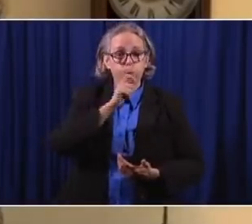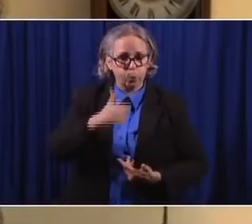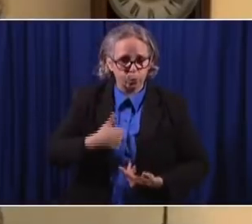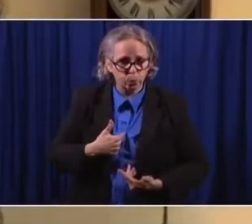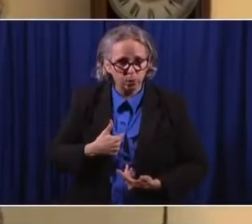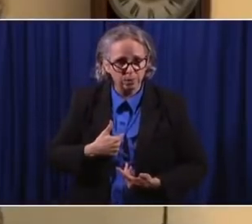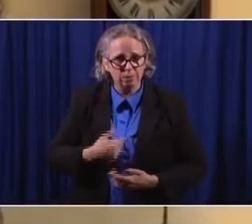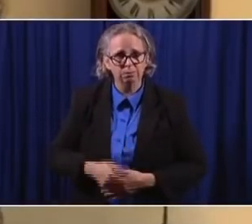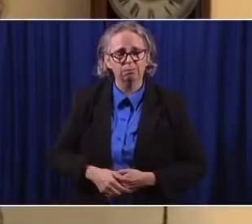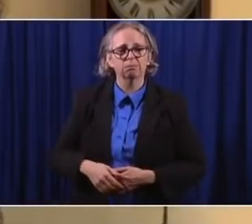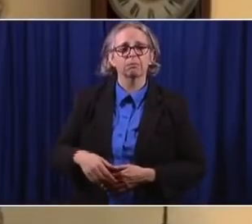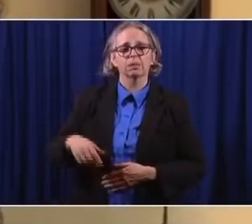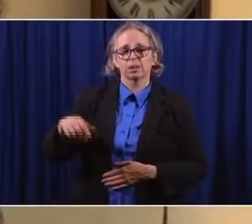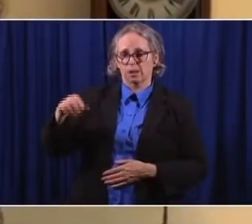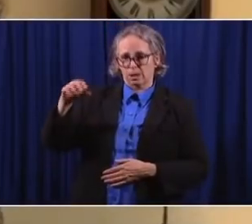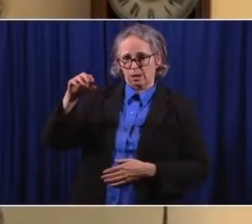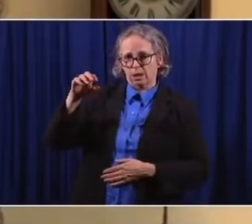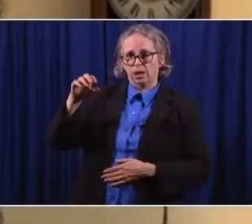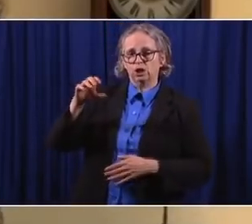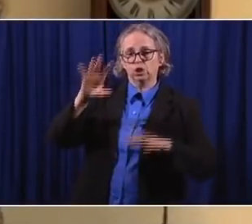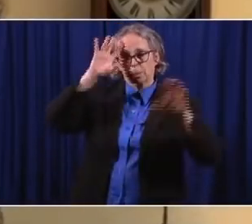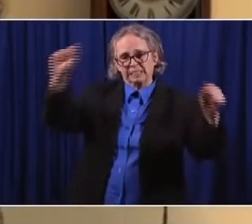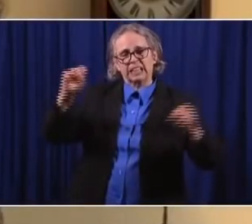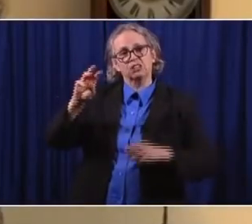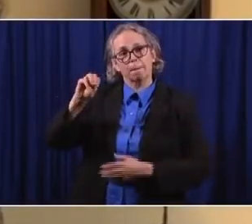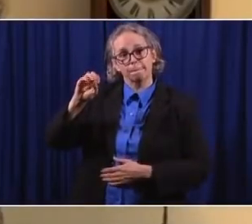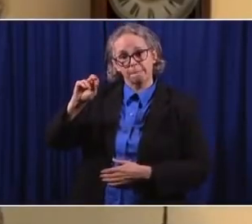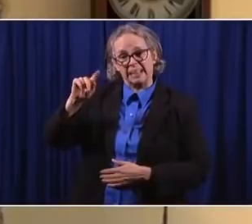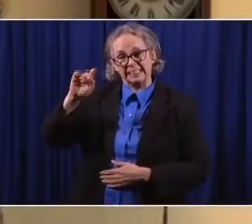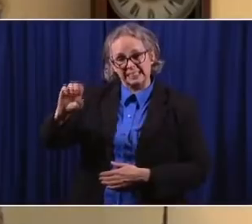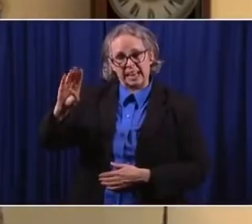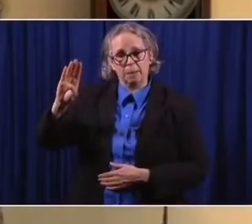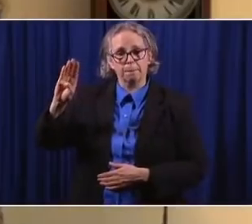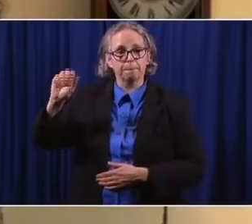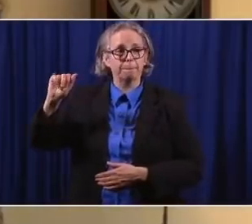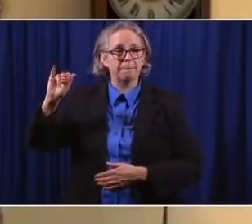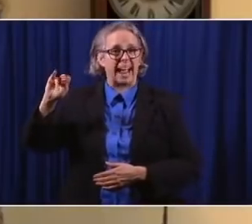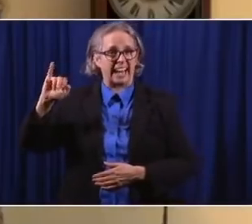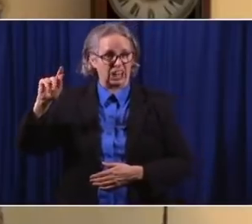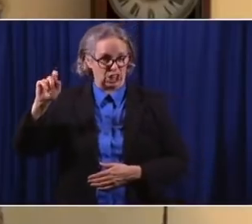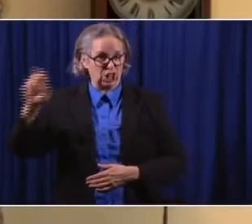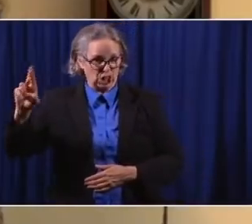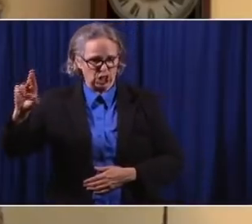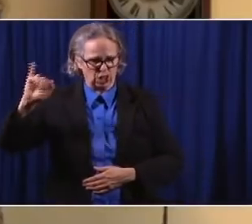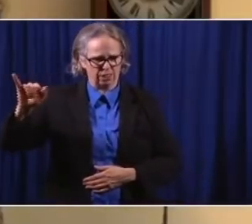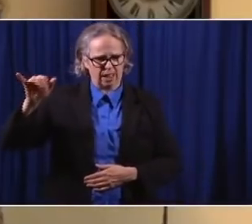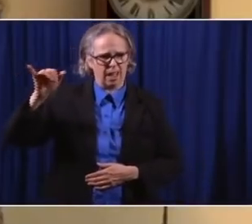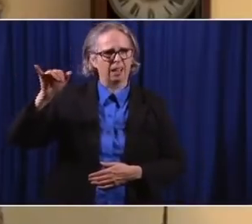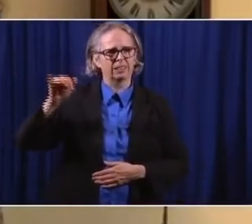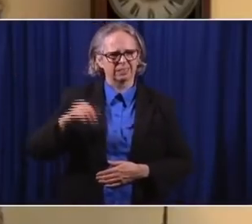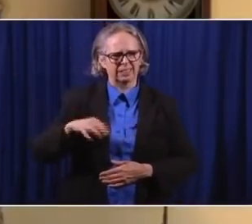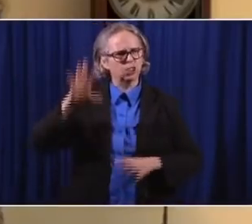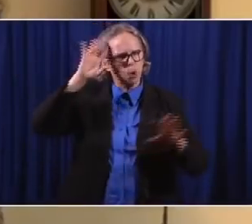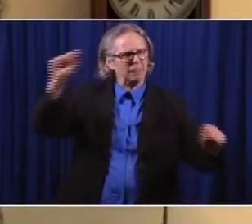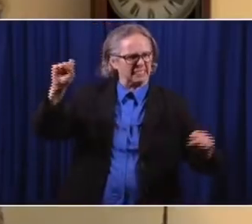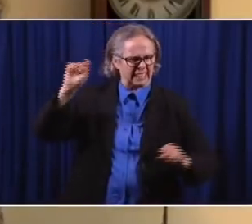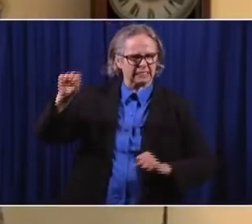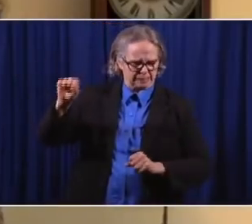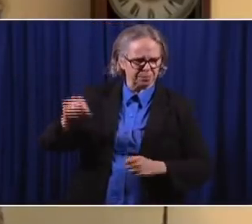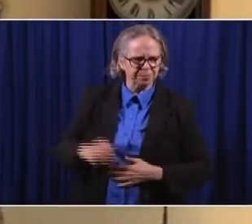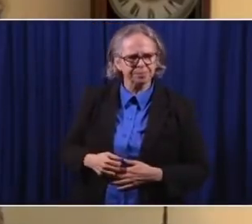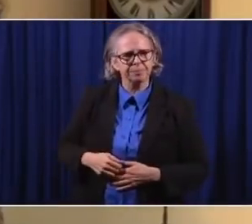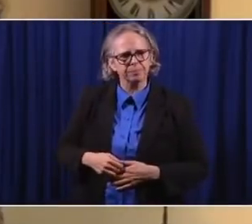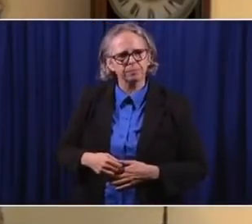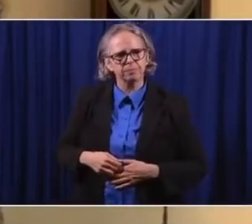Monty Banter, who is Logan Hocking School District Superintendent. And I talked to him